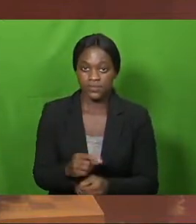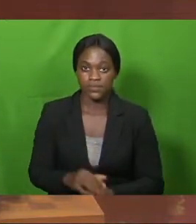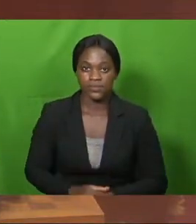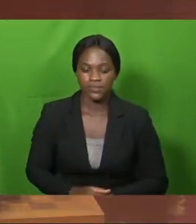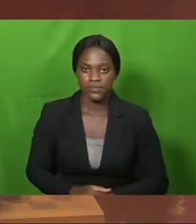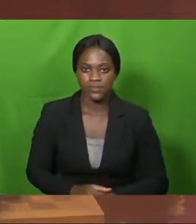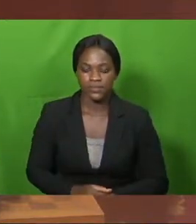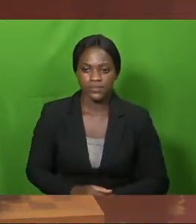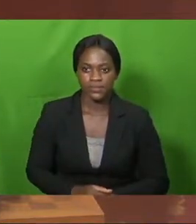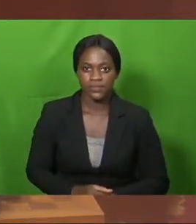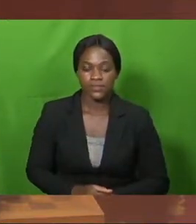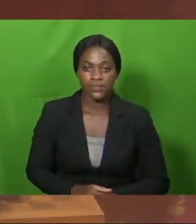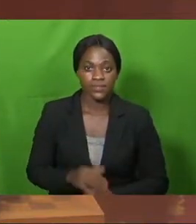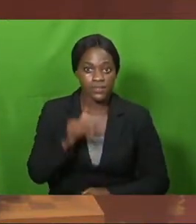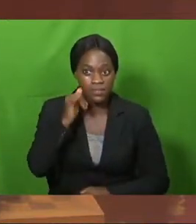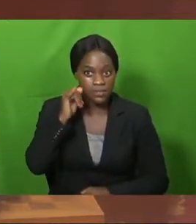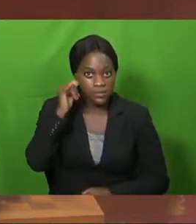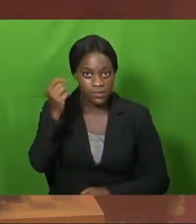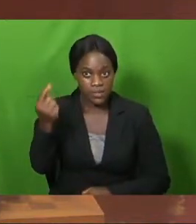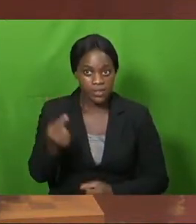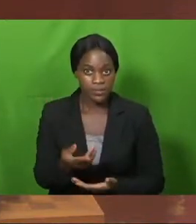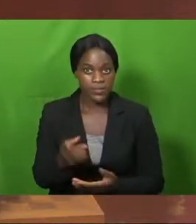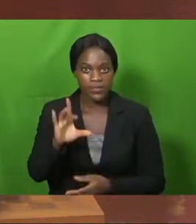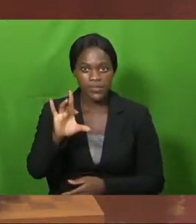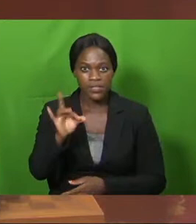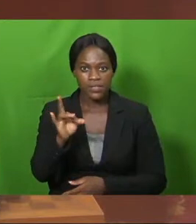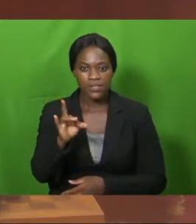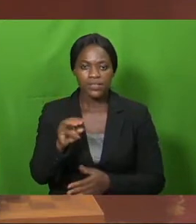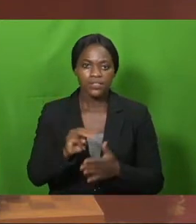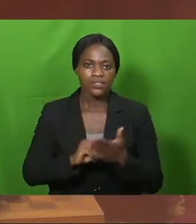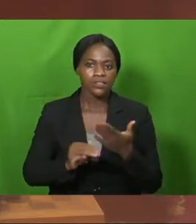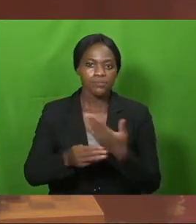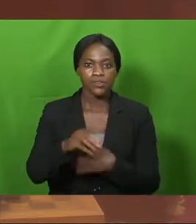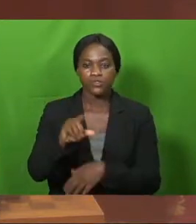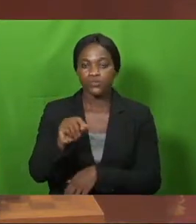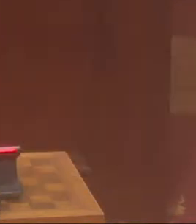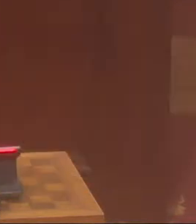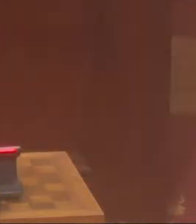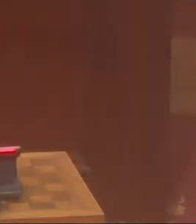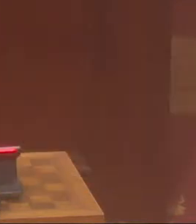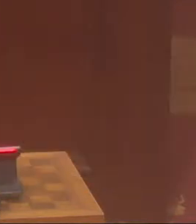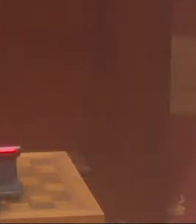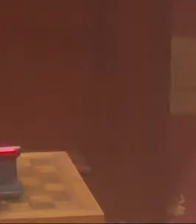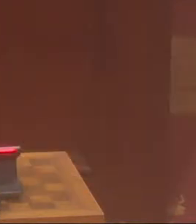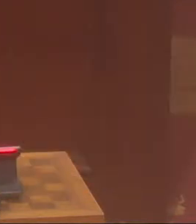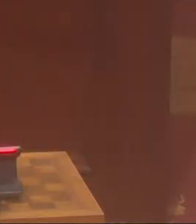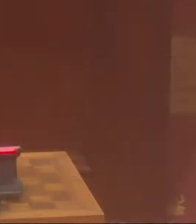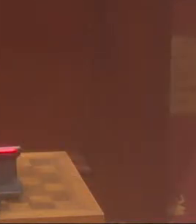for his presence here yesterday, the 8th day of March 2023,